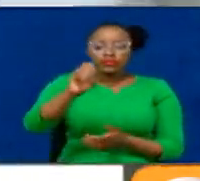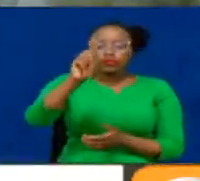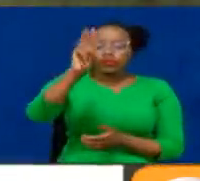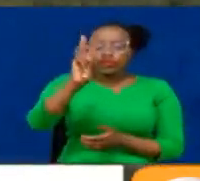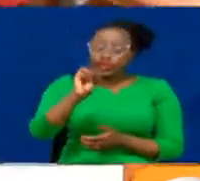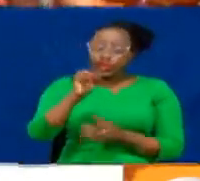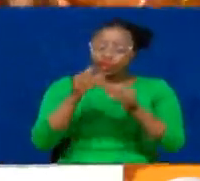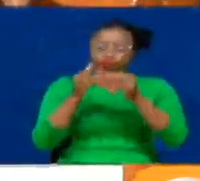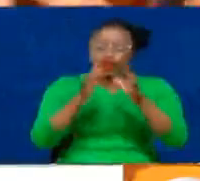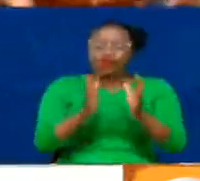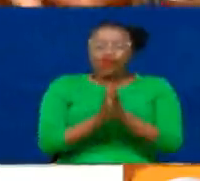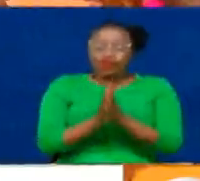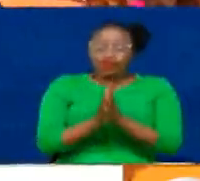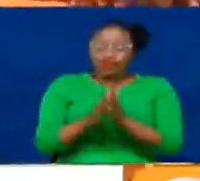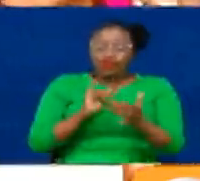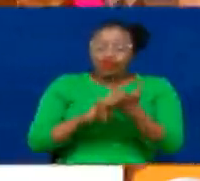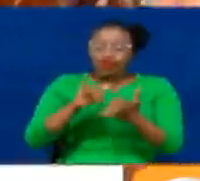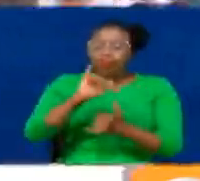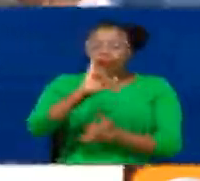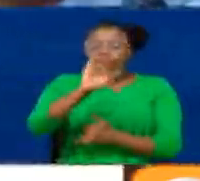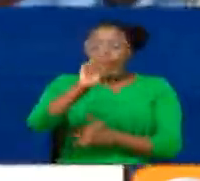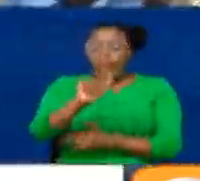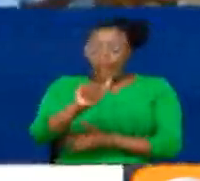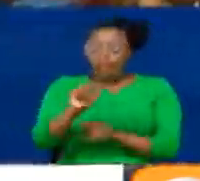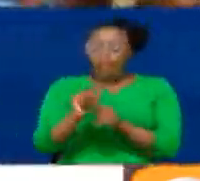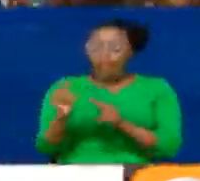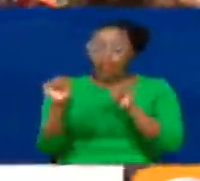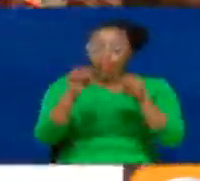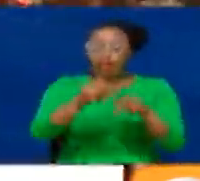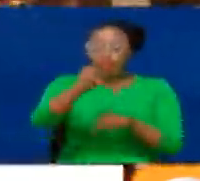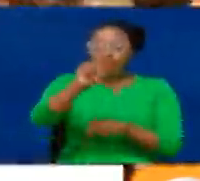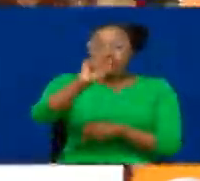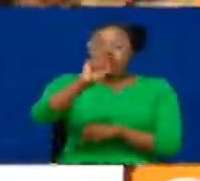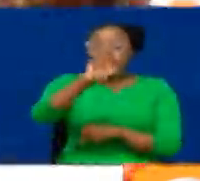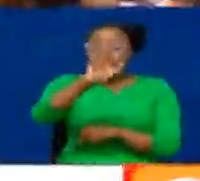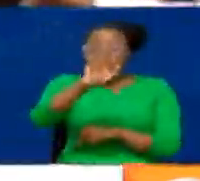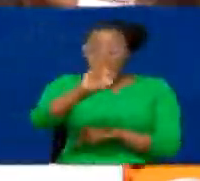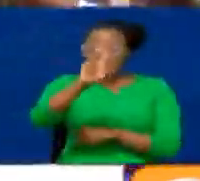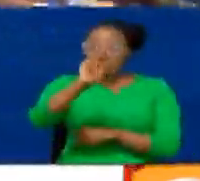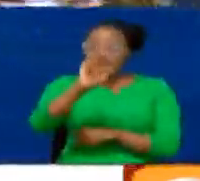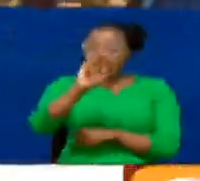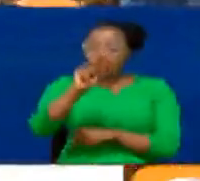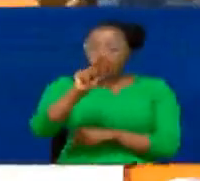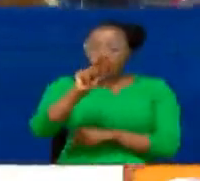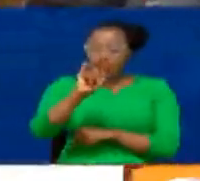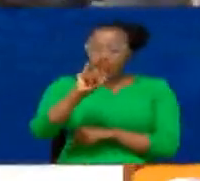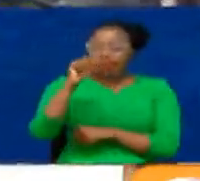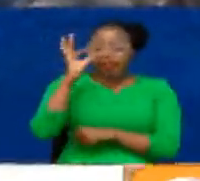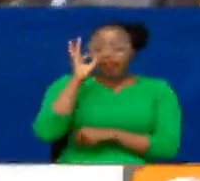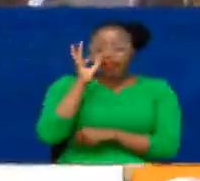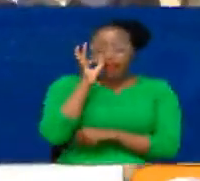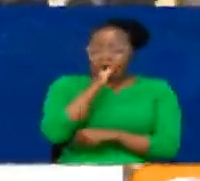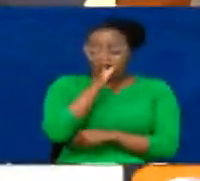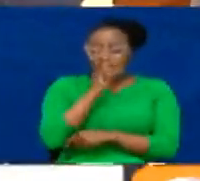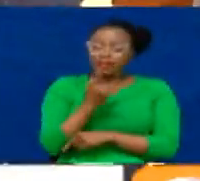leader Raila Odinga and his wife Ida Odinga arrived at the Kabiru Ini grounds in Nyeri a few minutes before